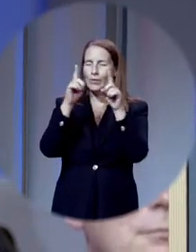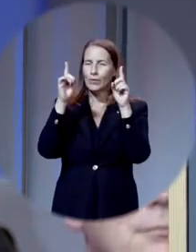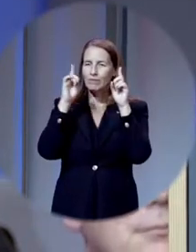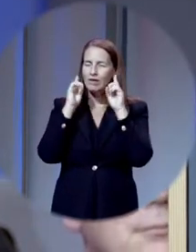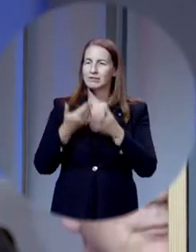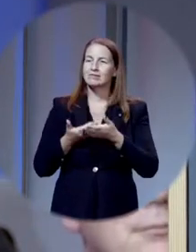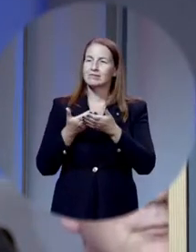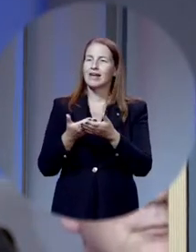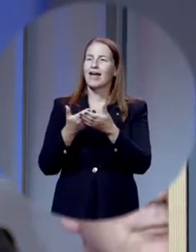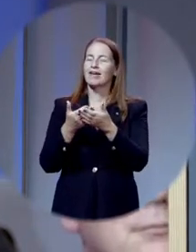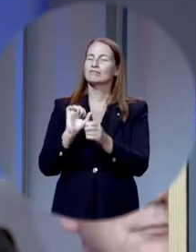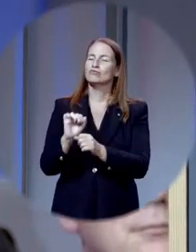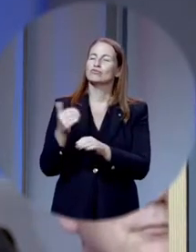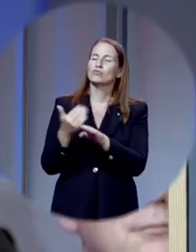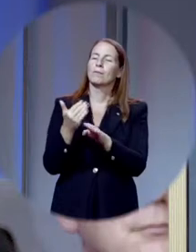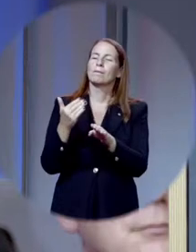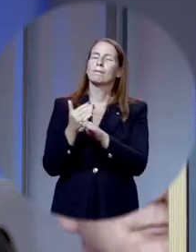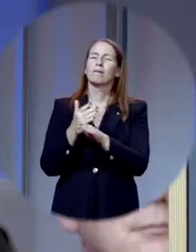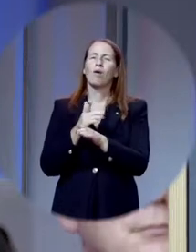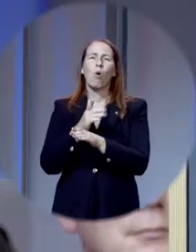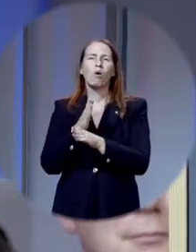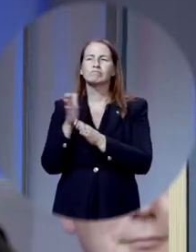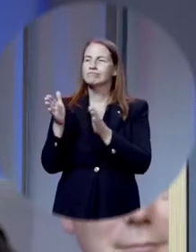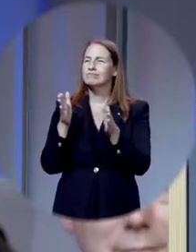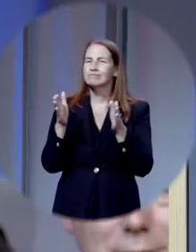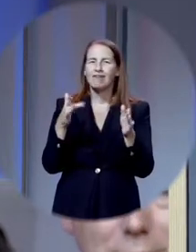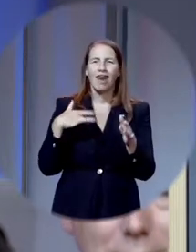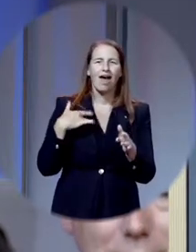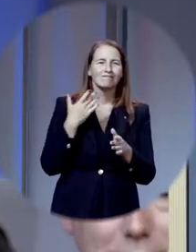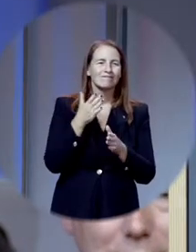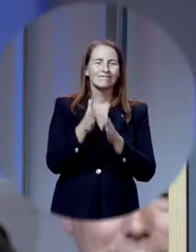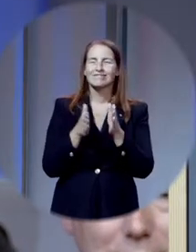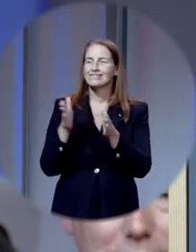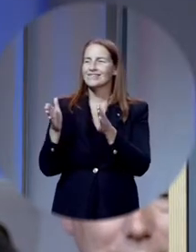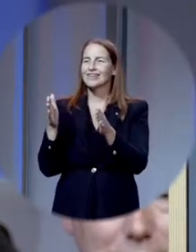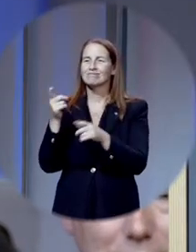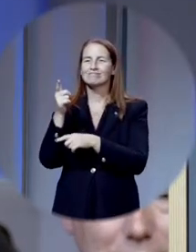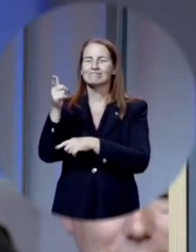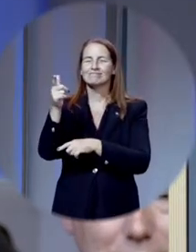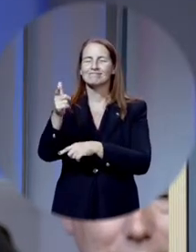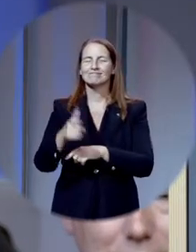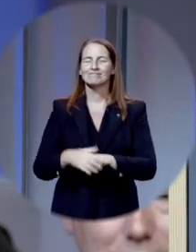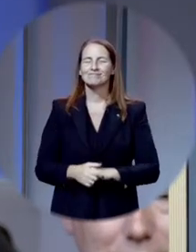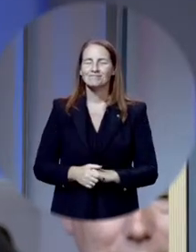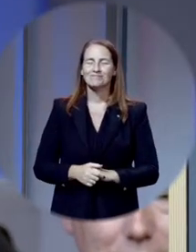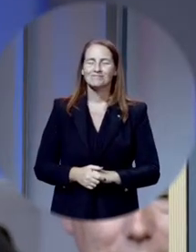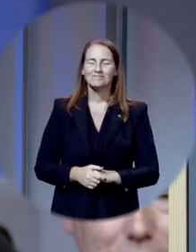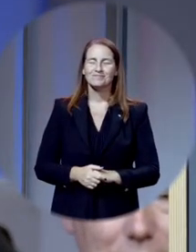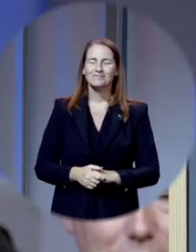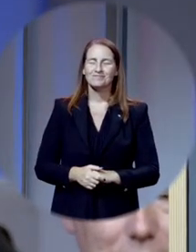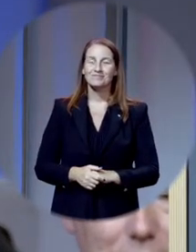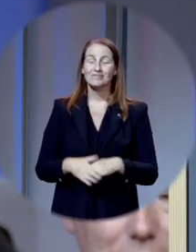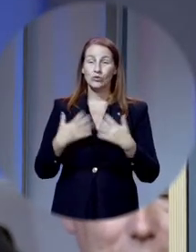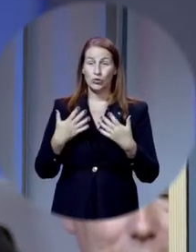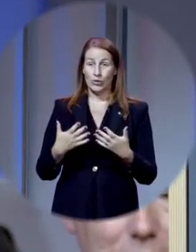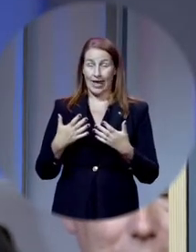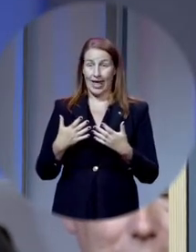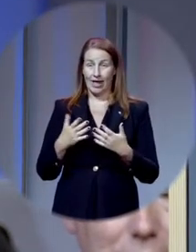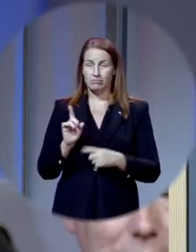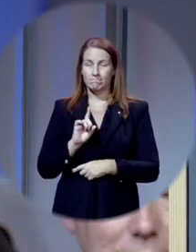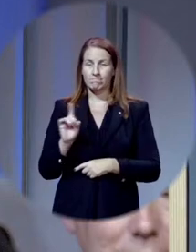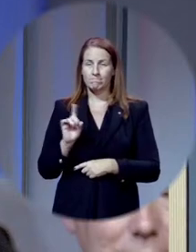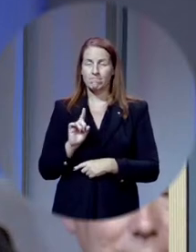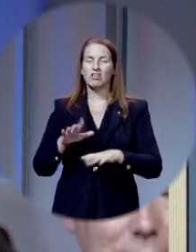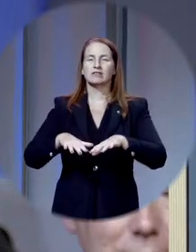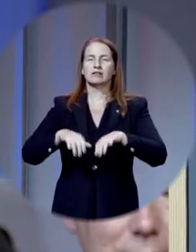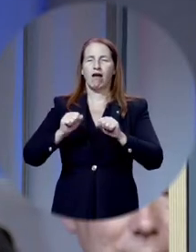you continue with your career or wherever life takes you. Today marks a beginning, not